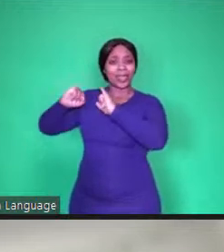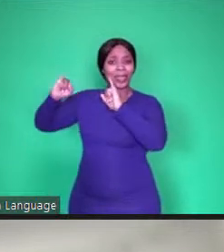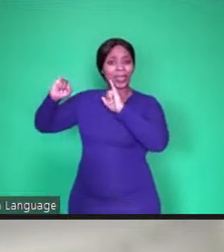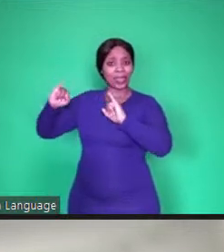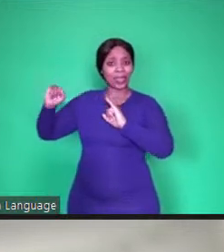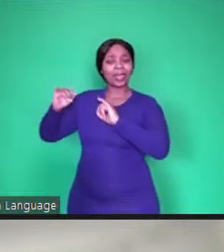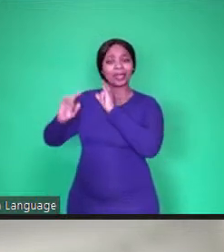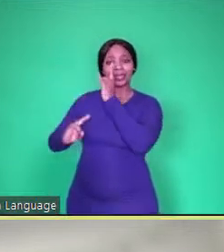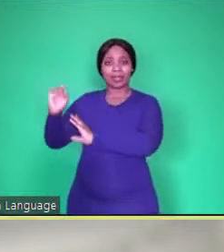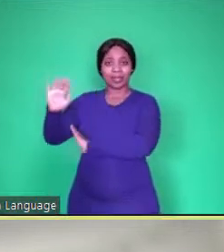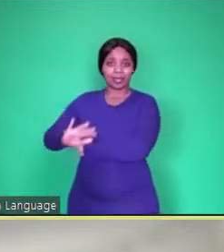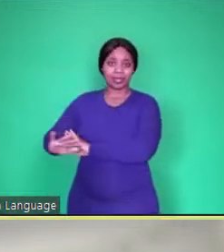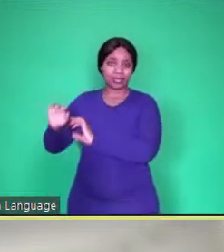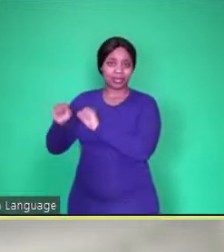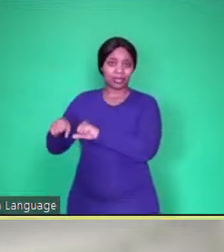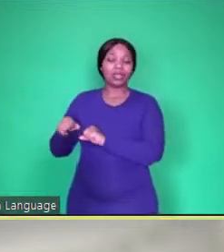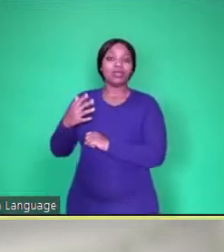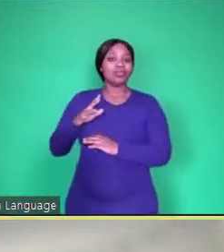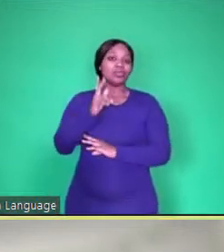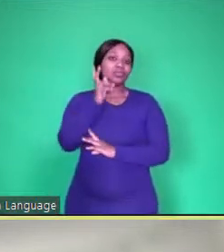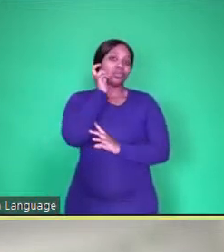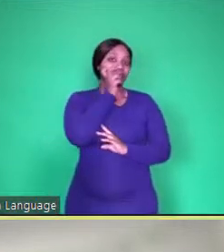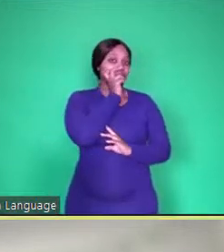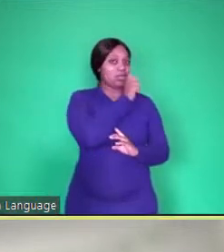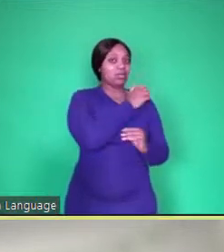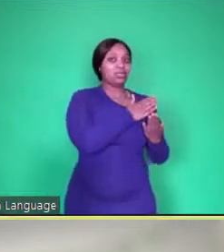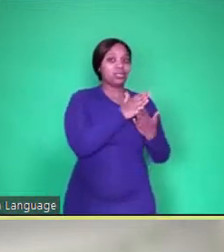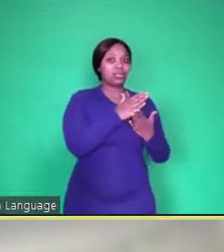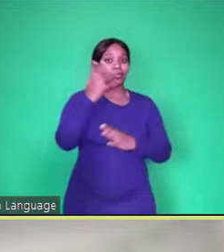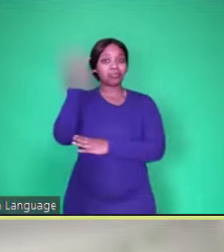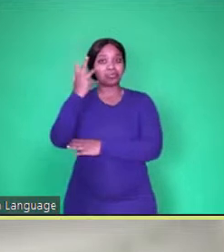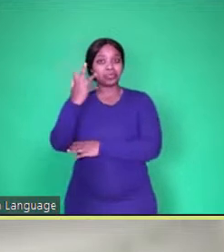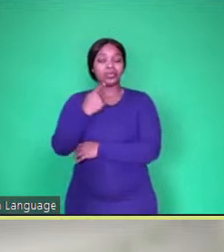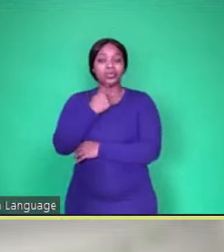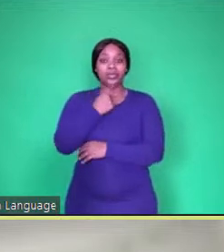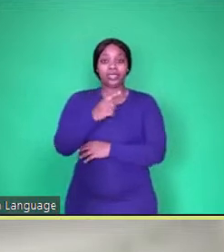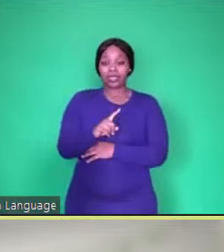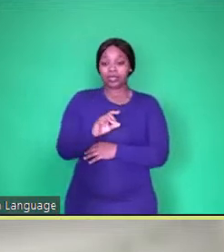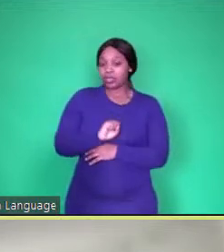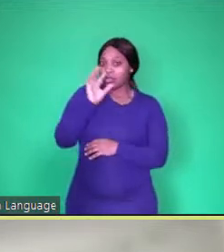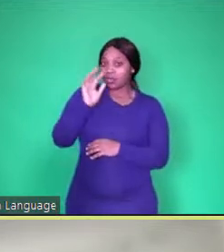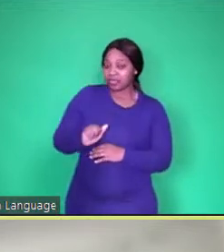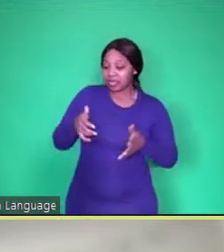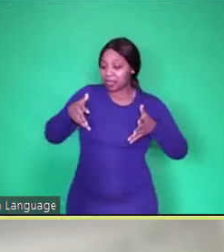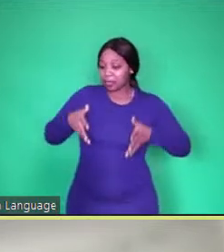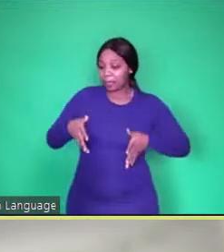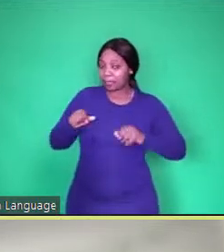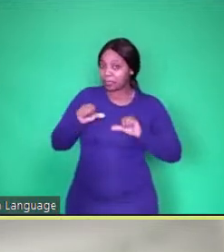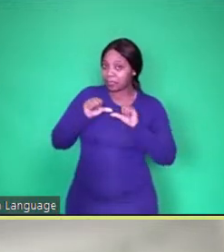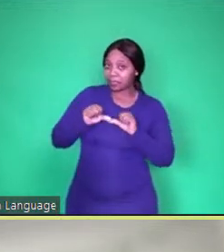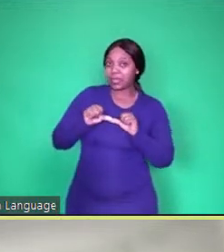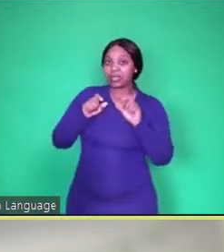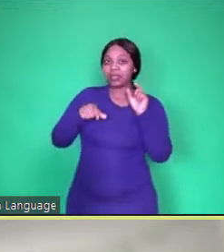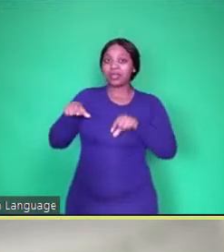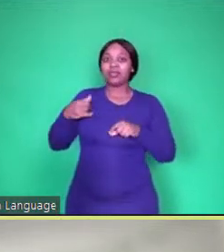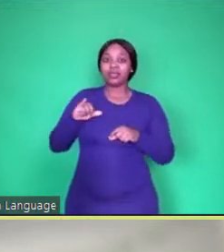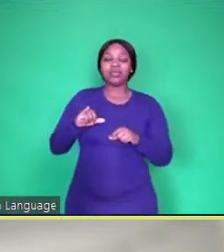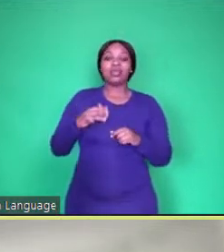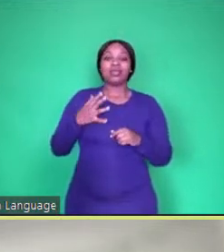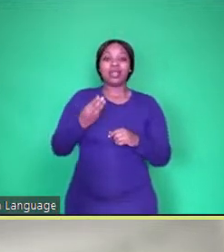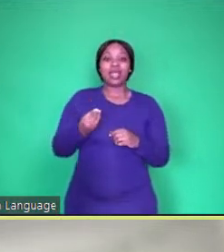heard from other speakers that in South Africa, people continue to maintain dual